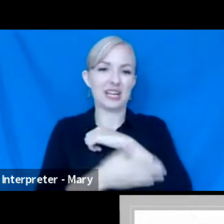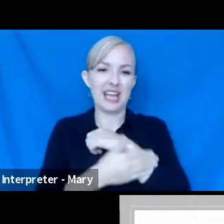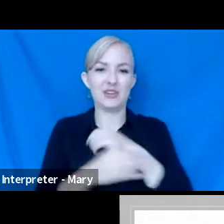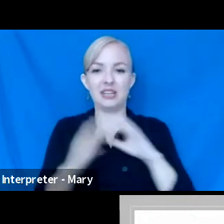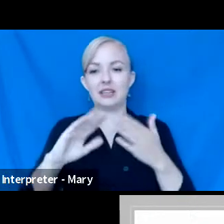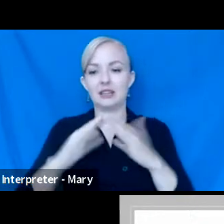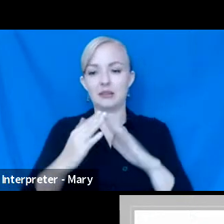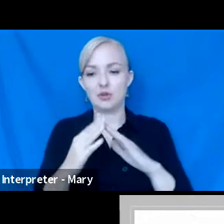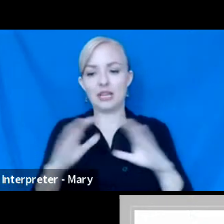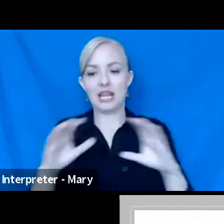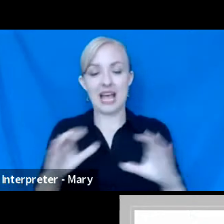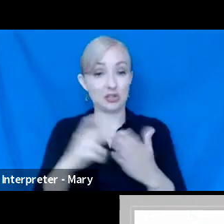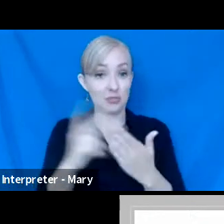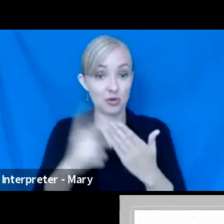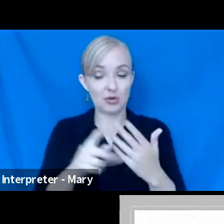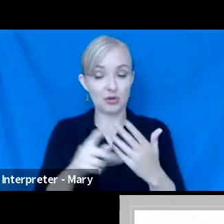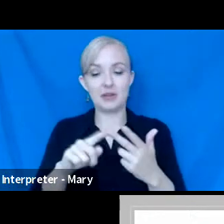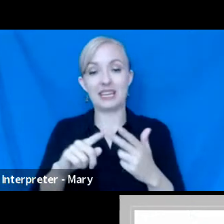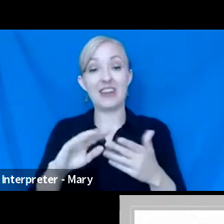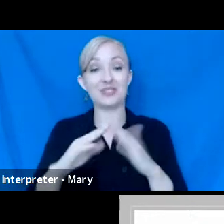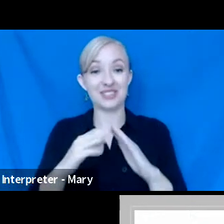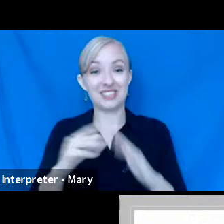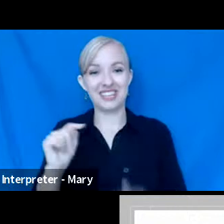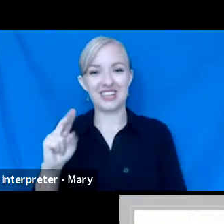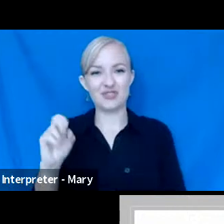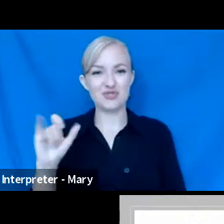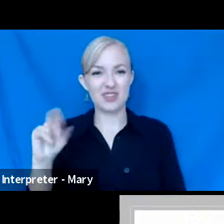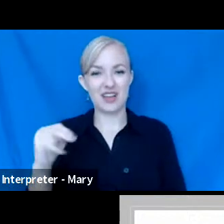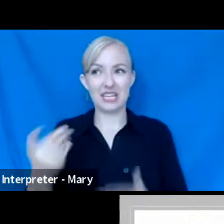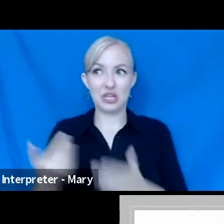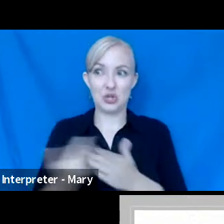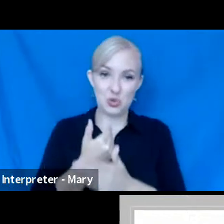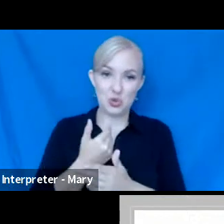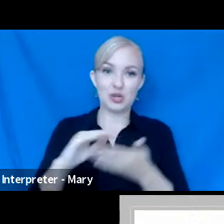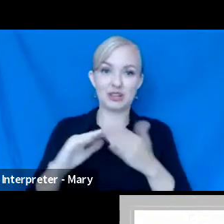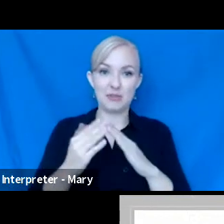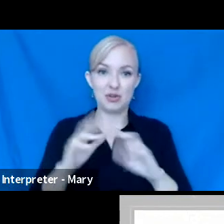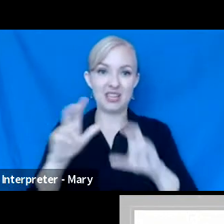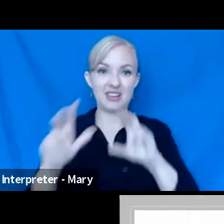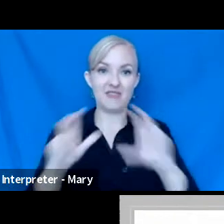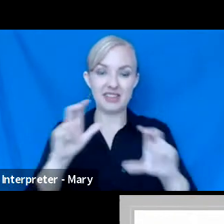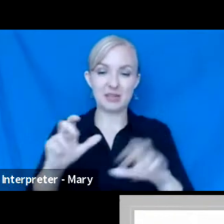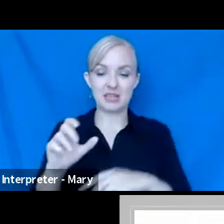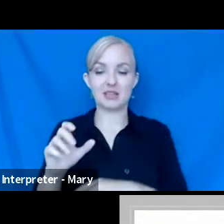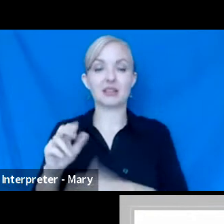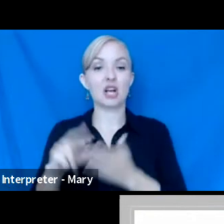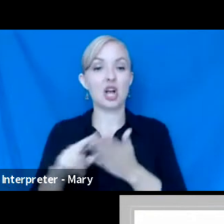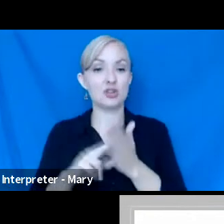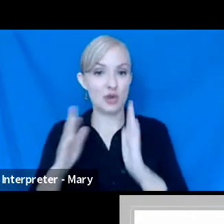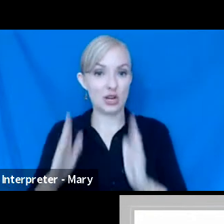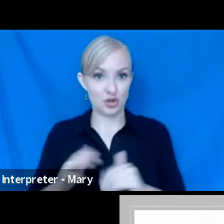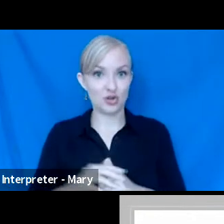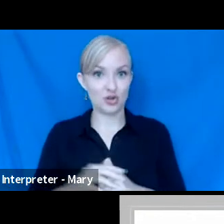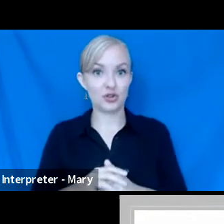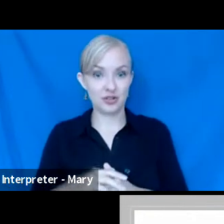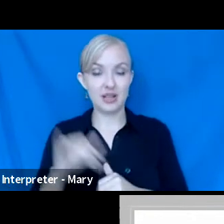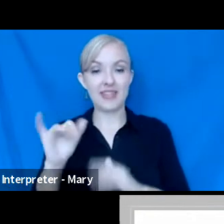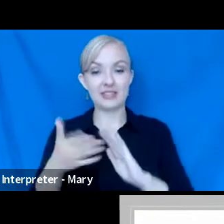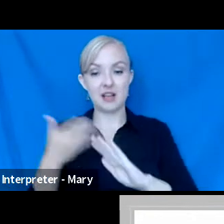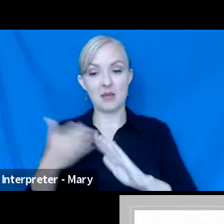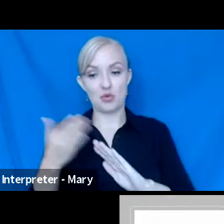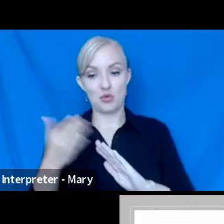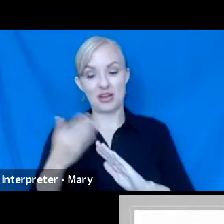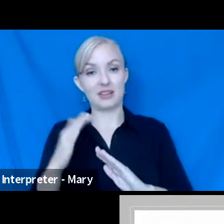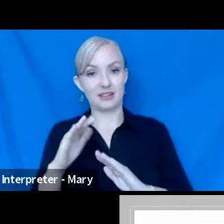program, and the city of Tucson's new community investment corporation contractor that's operating the